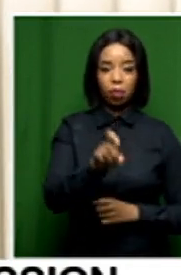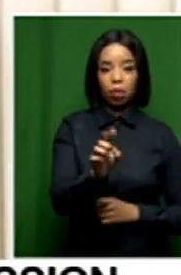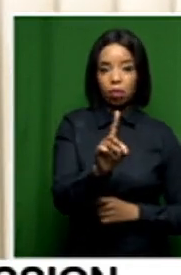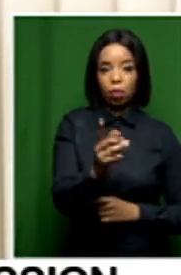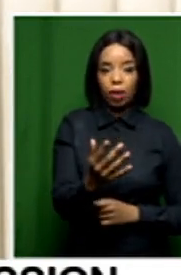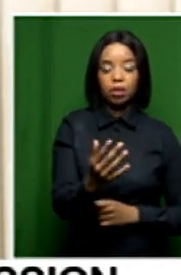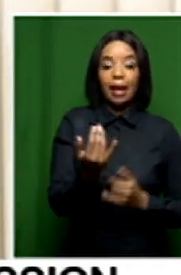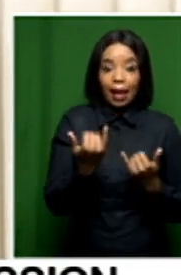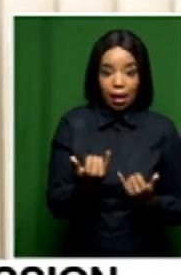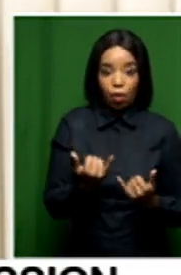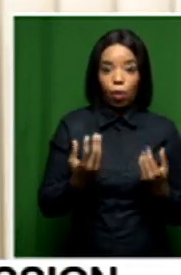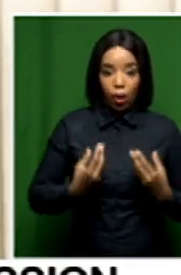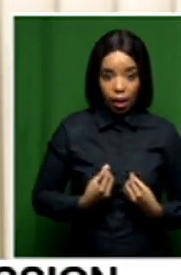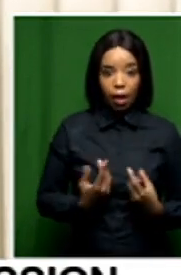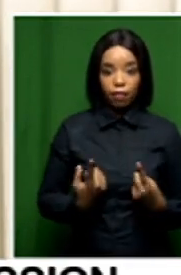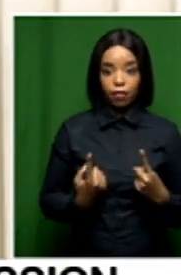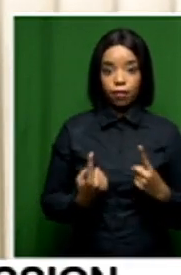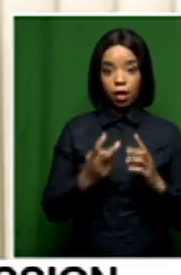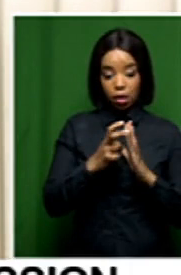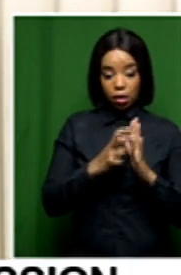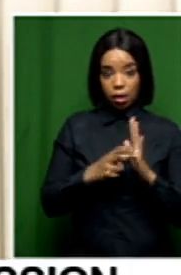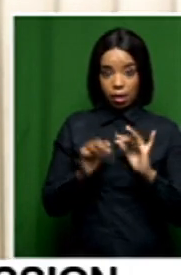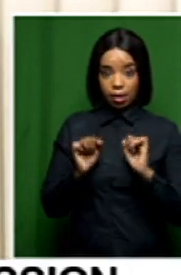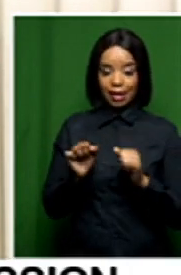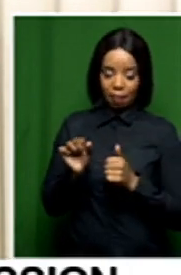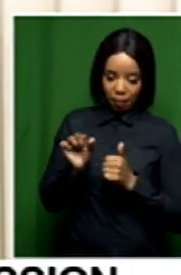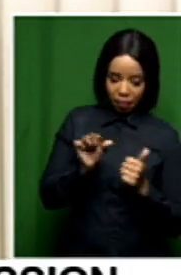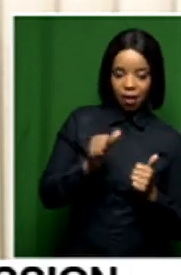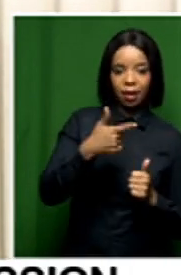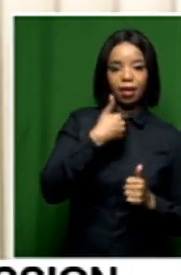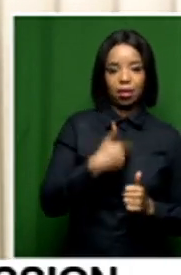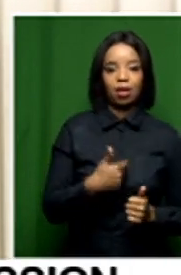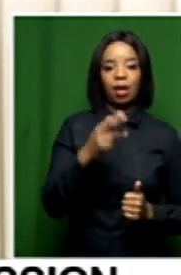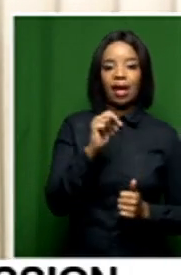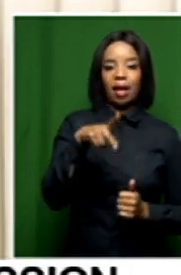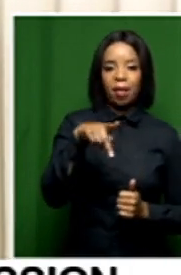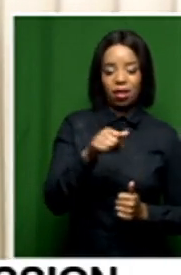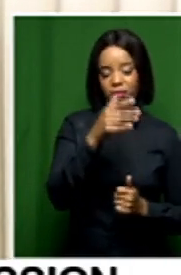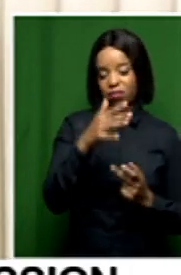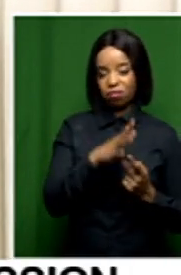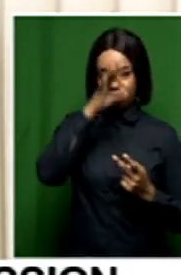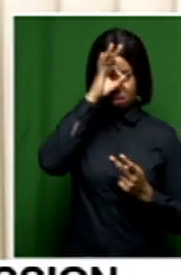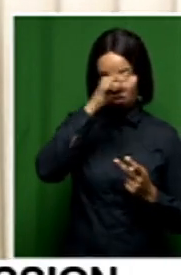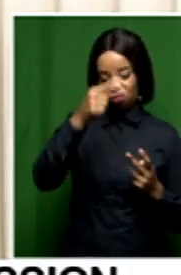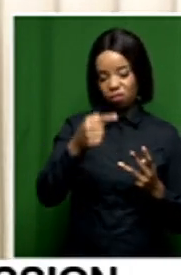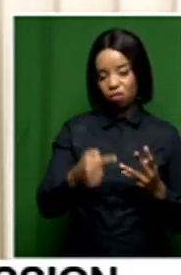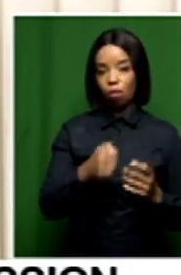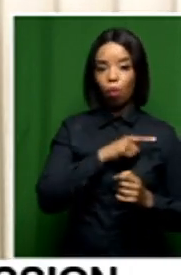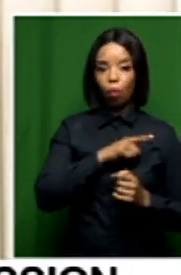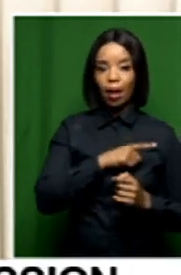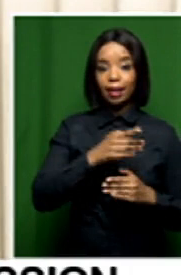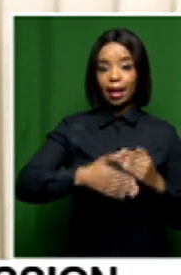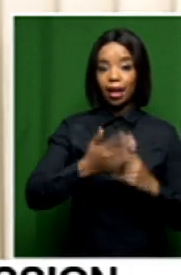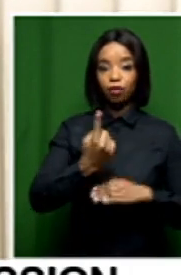precautionary measures that we have, I will again come back to the law enforcement agencies, because at the end of the day, when we receive allegations of